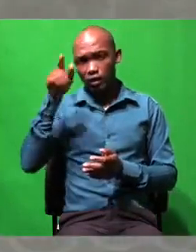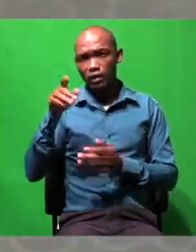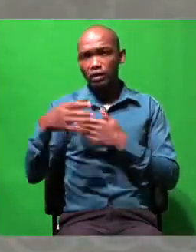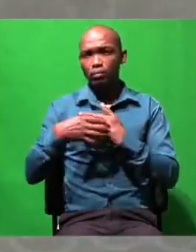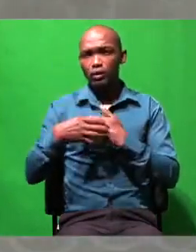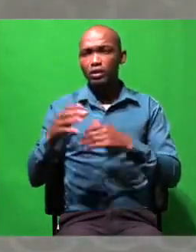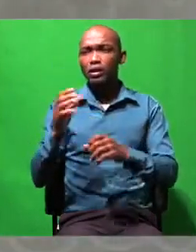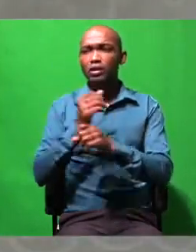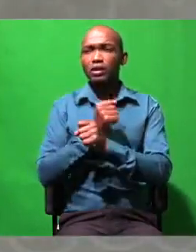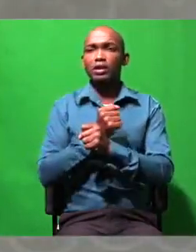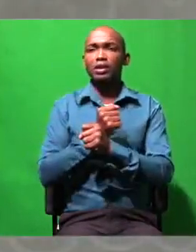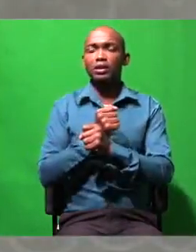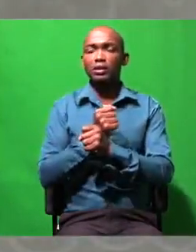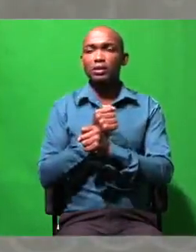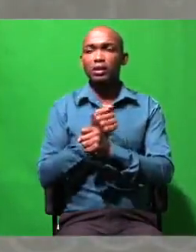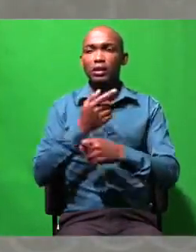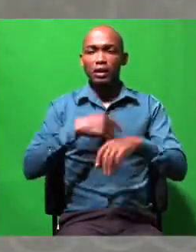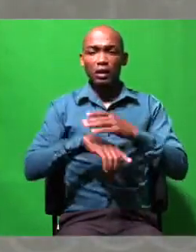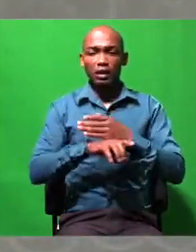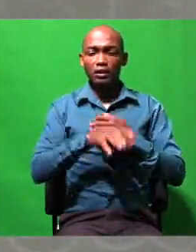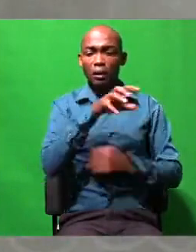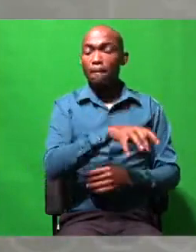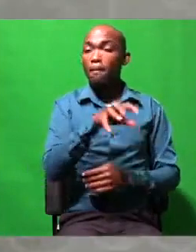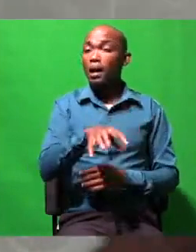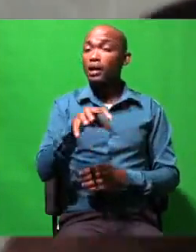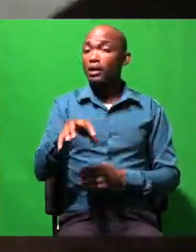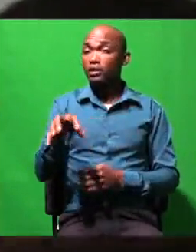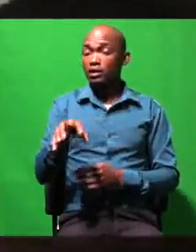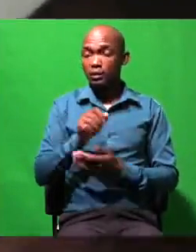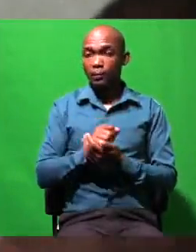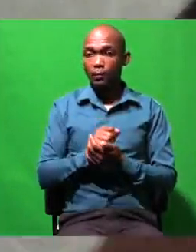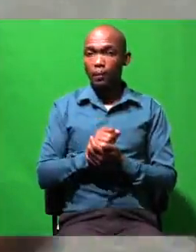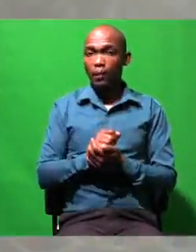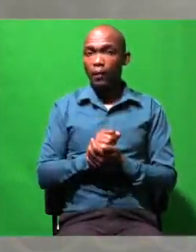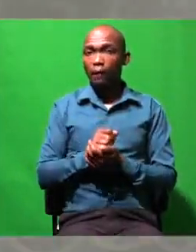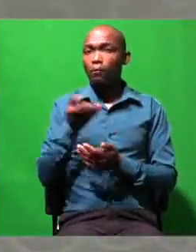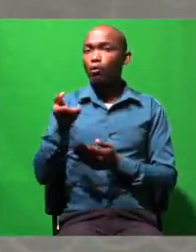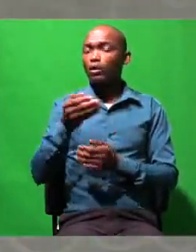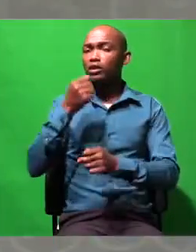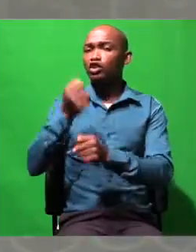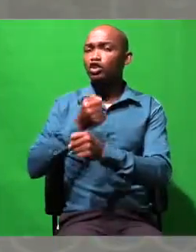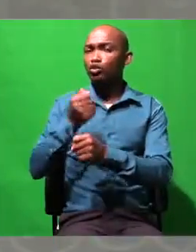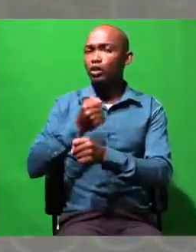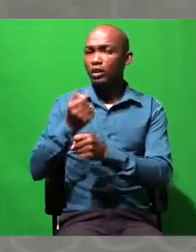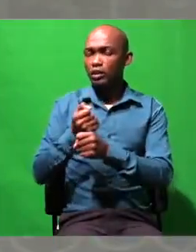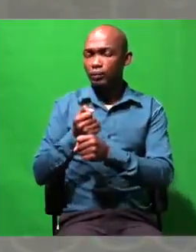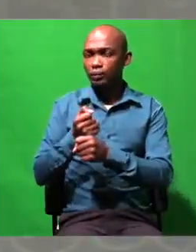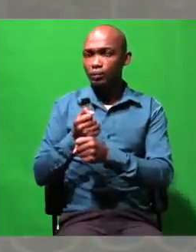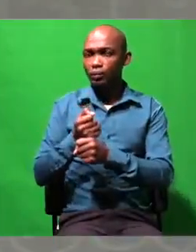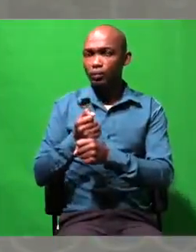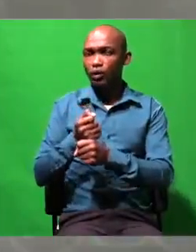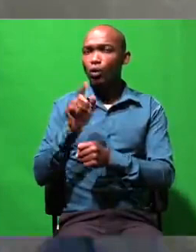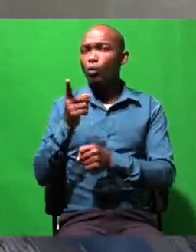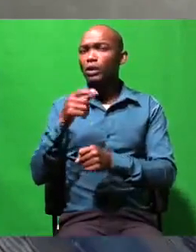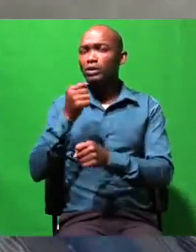Yeah, at a supermarket. Very good. What is she doing?